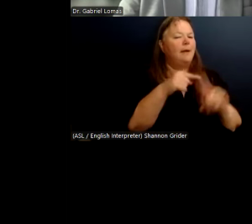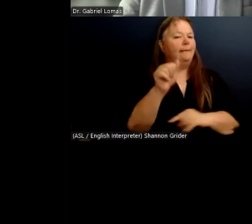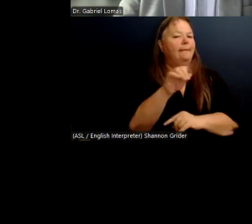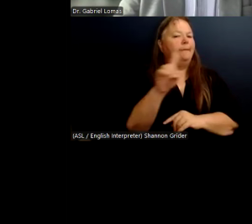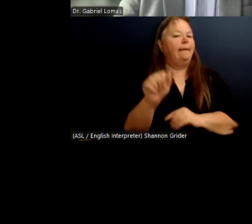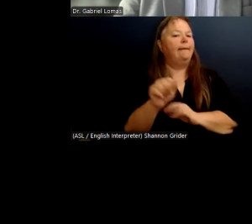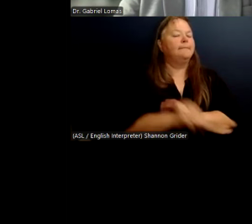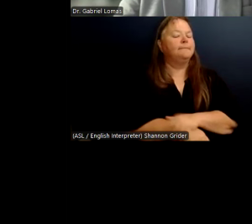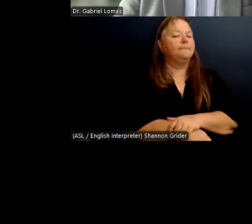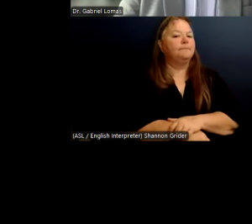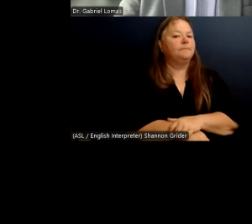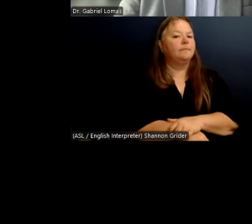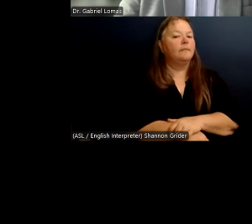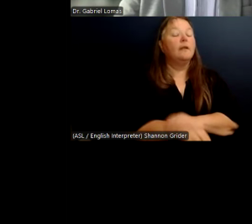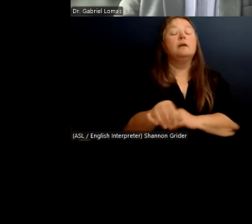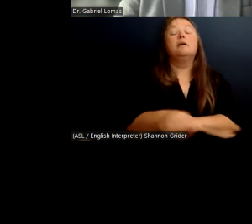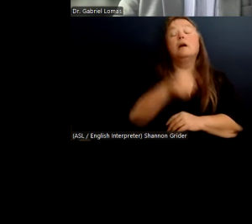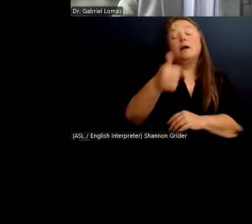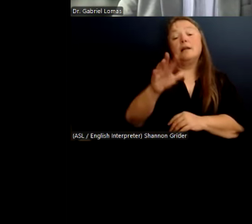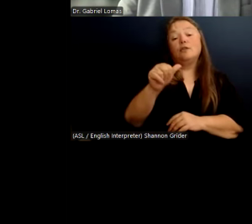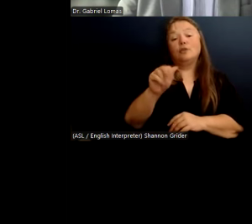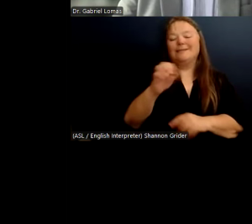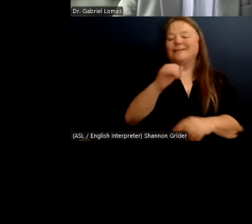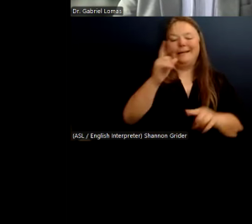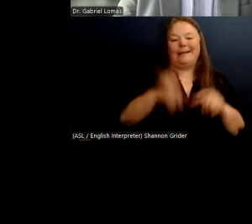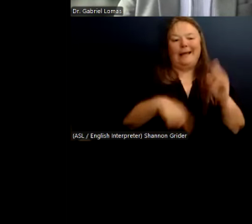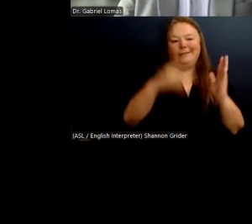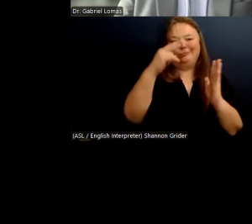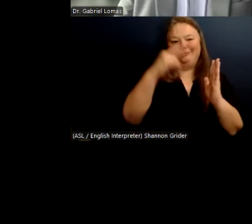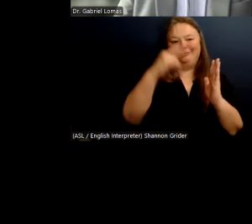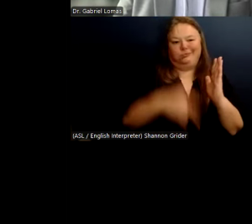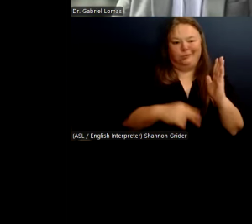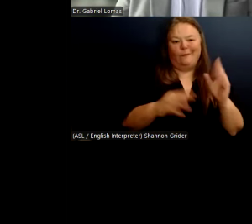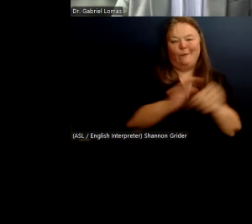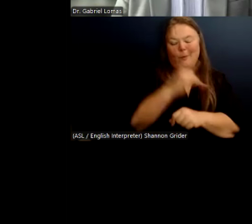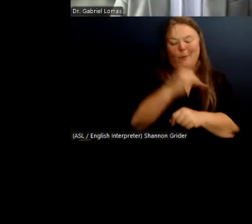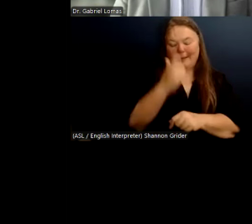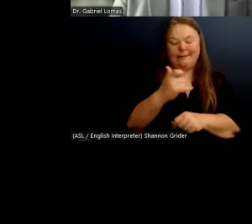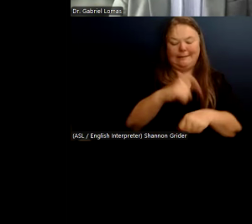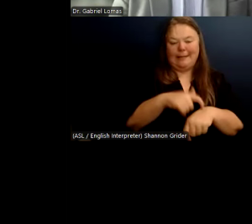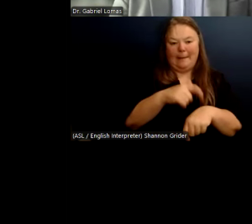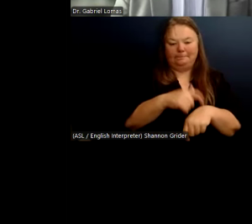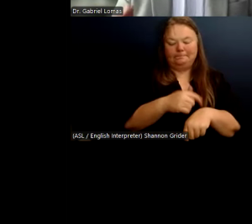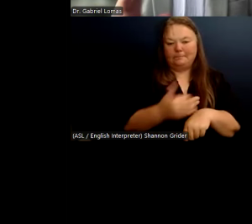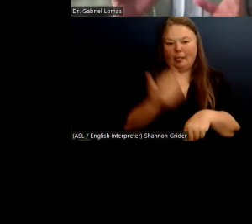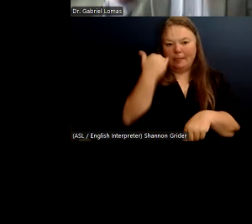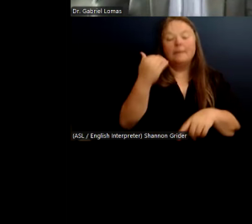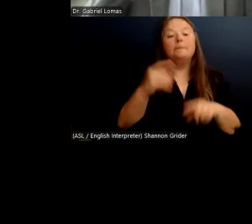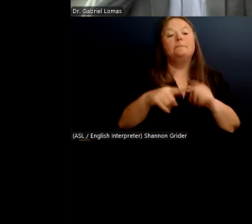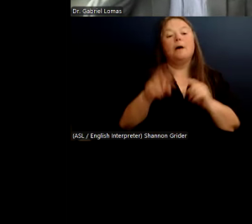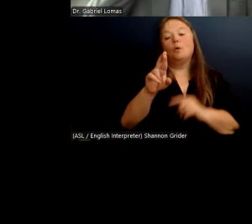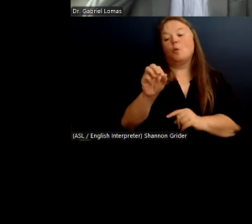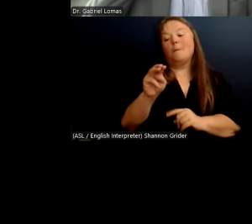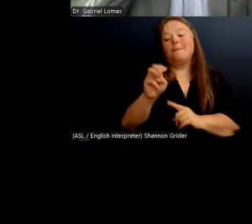So this is the case of Romero, which I'm going to just quickly, comment about, and I'm not going to read